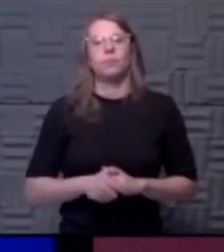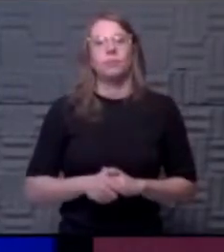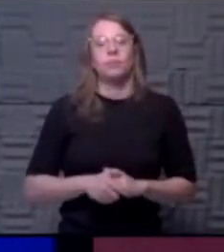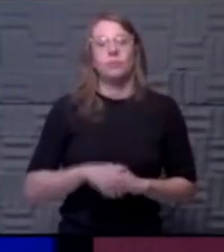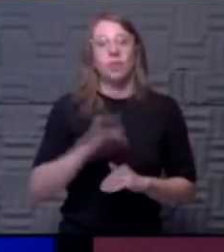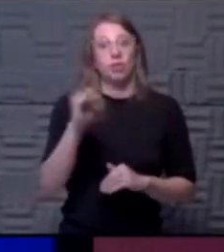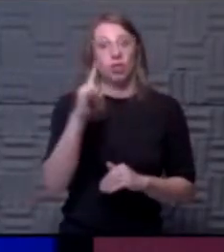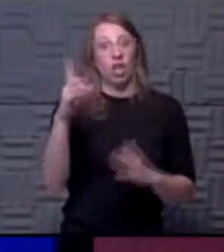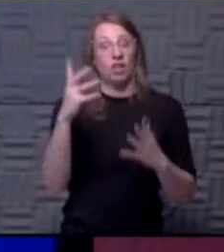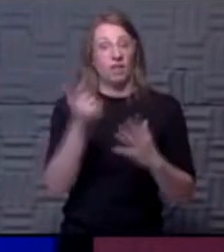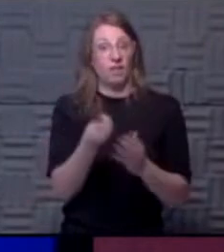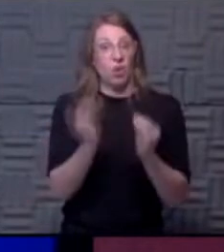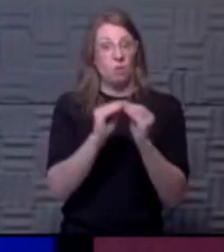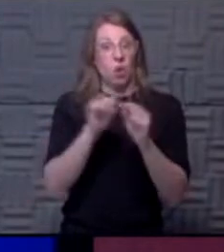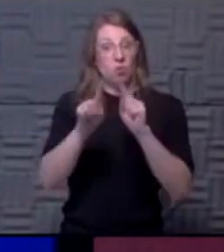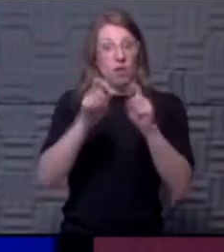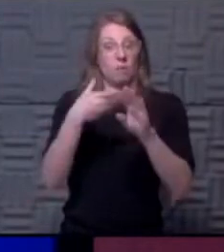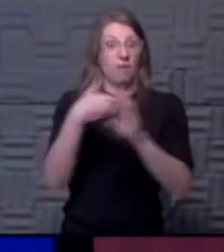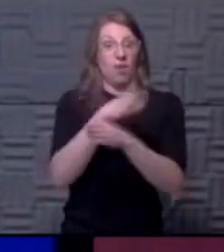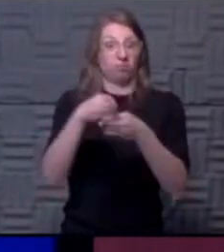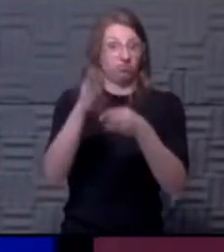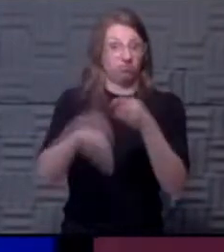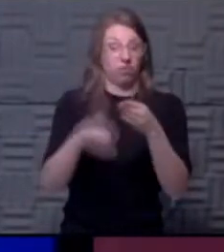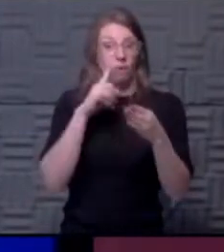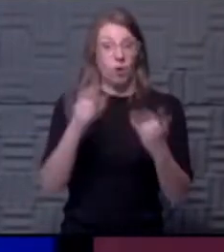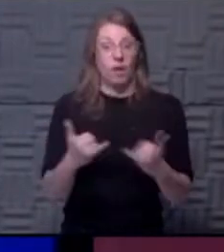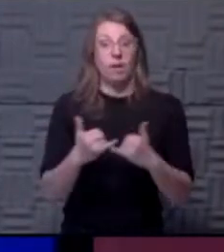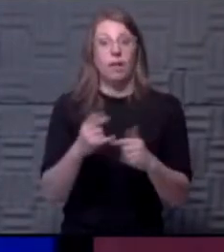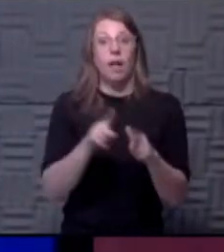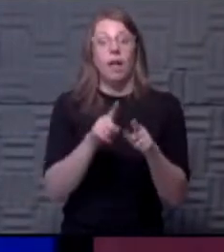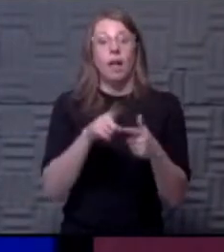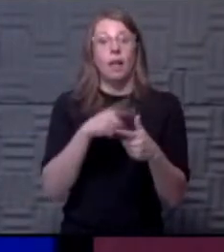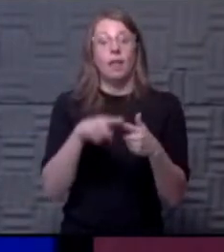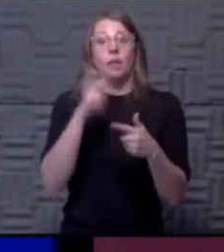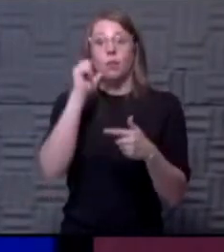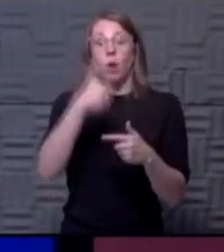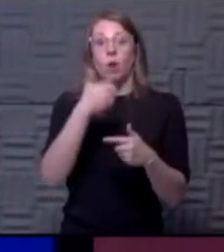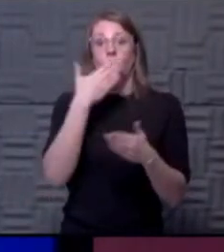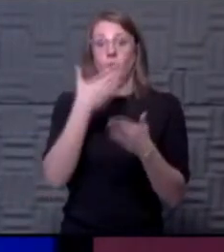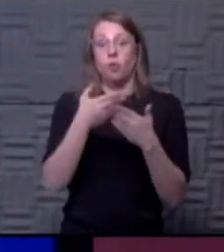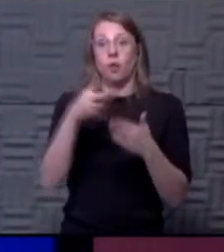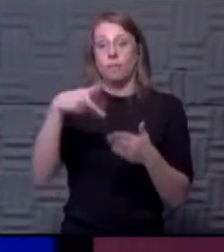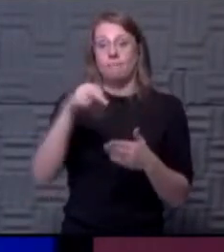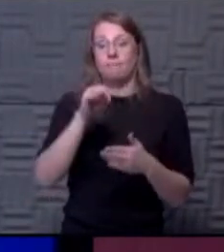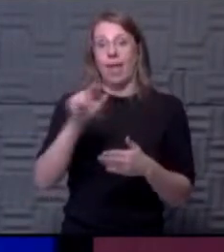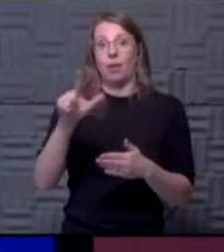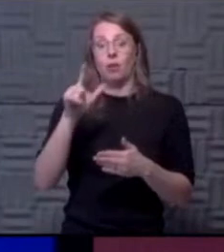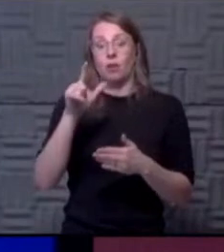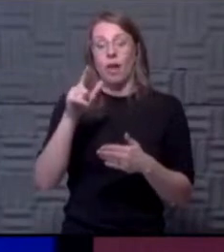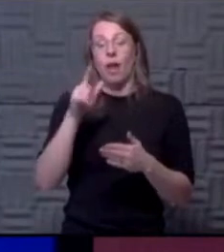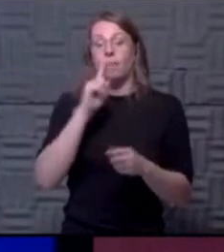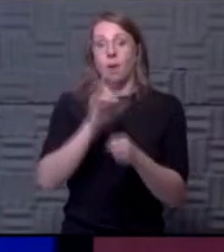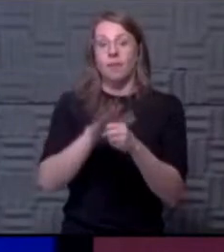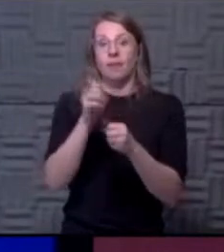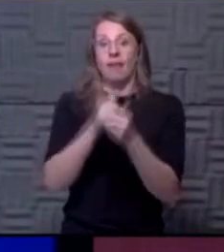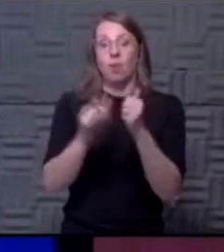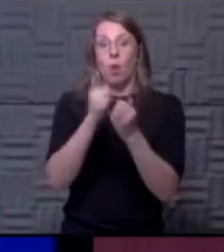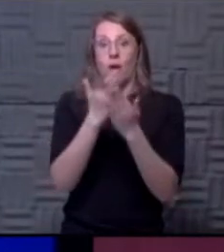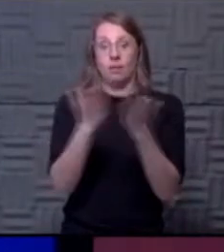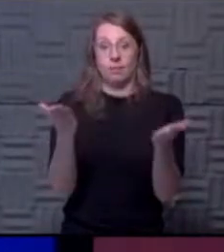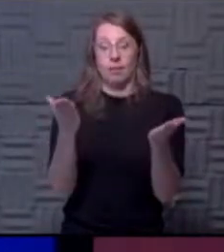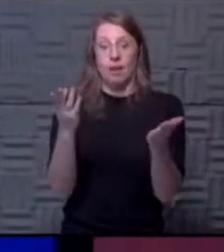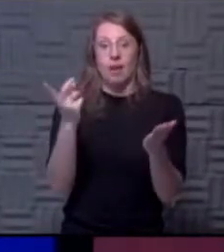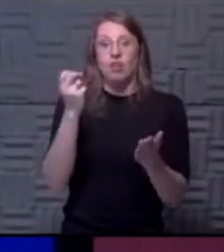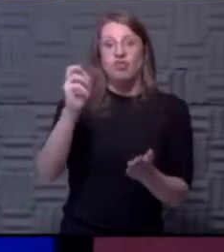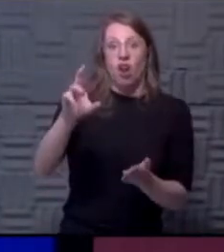hit a couple more community questions before we wrap can. Up for the and day? And then tomorrow we have a good panel that I promise everybody on this, I'm going to make the